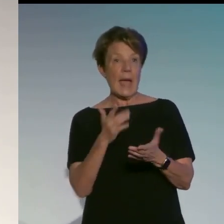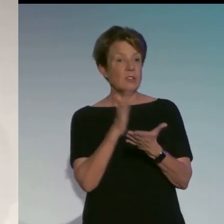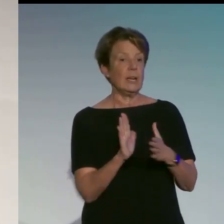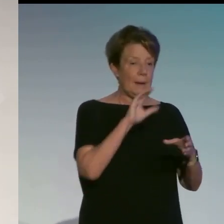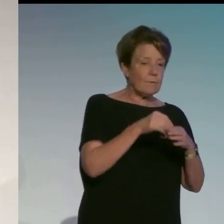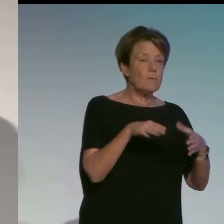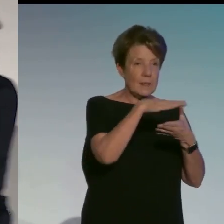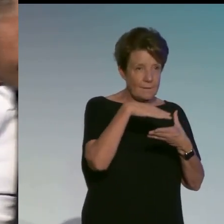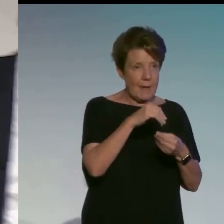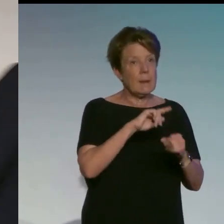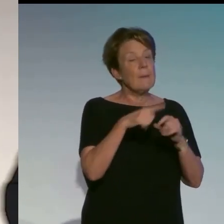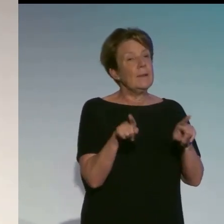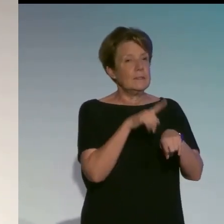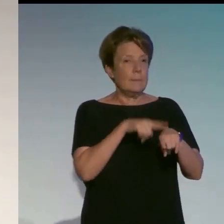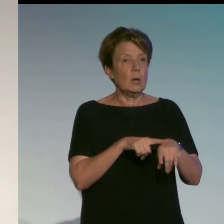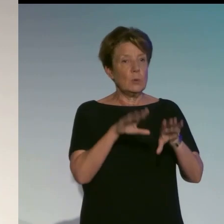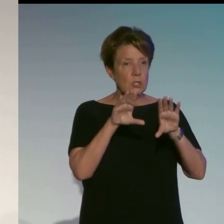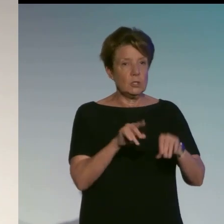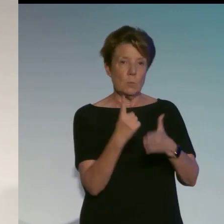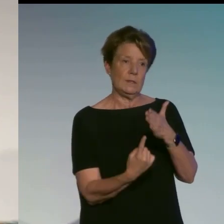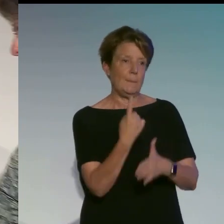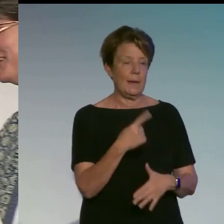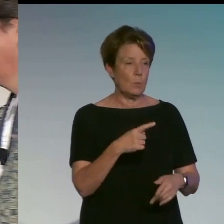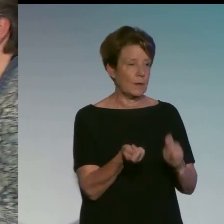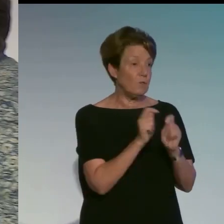you. Thank you, Andre. Thank you. Thank you.